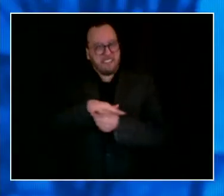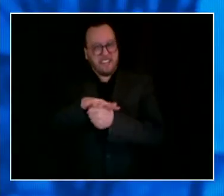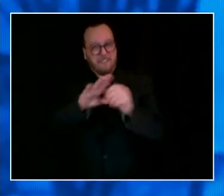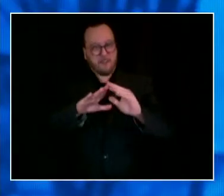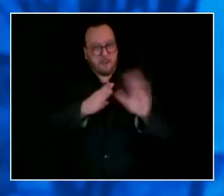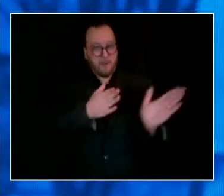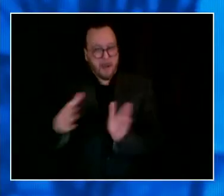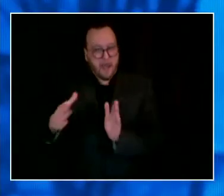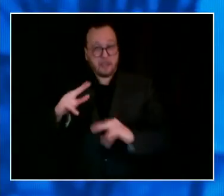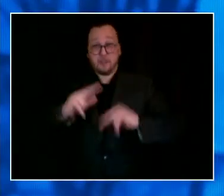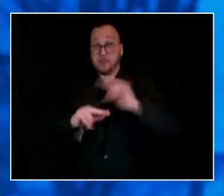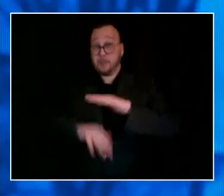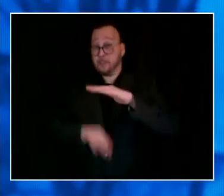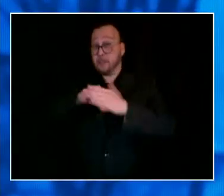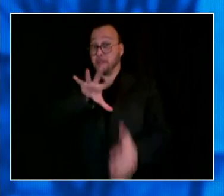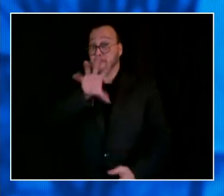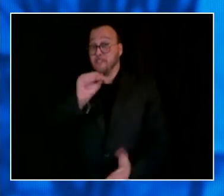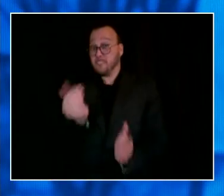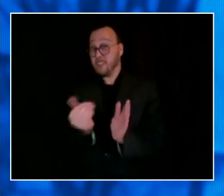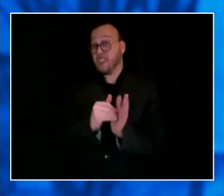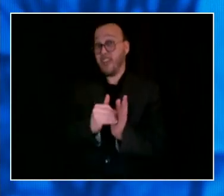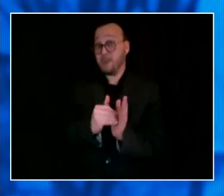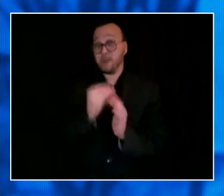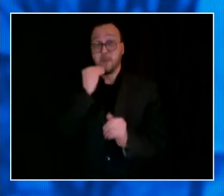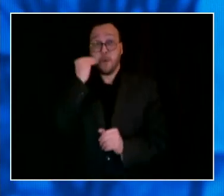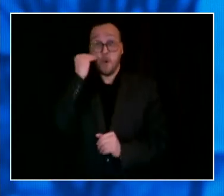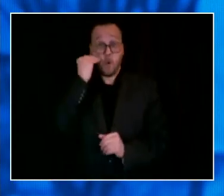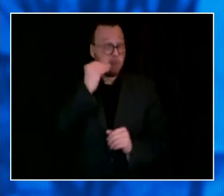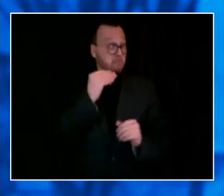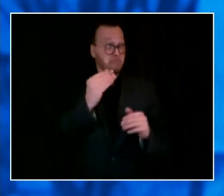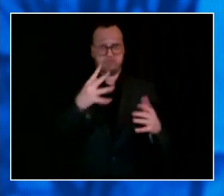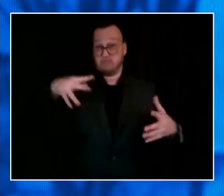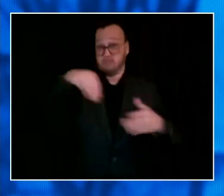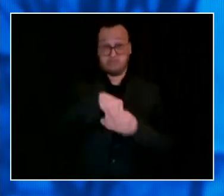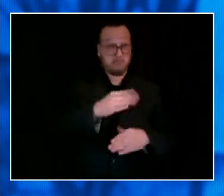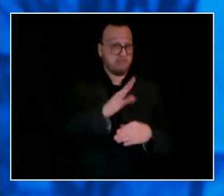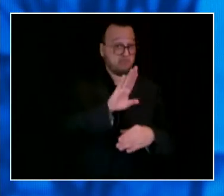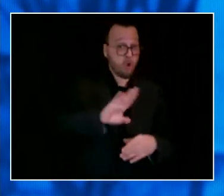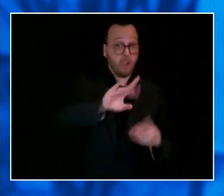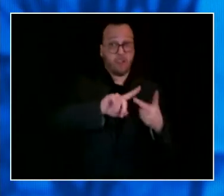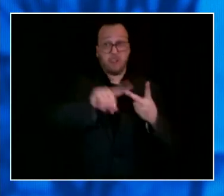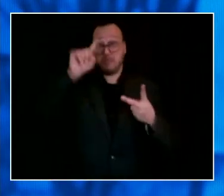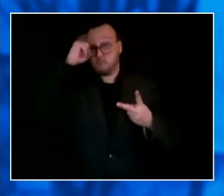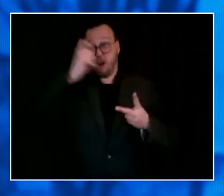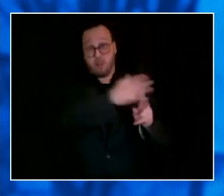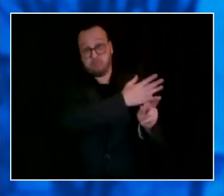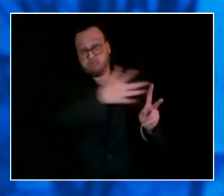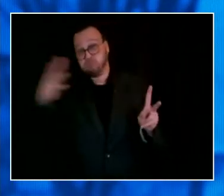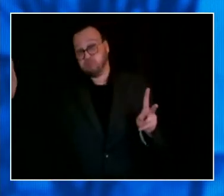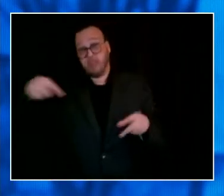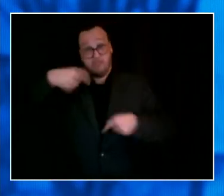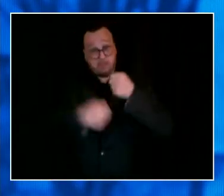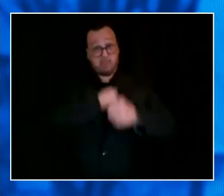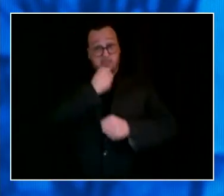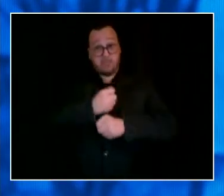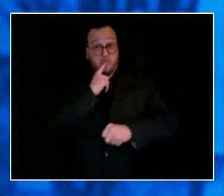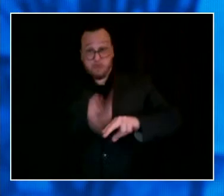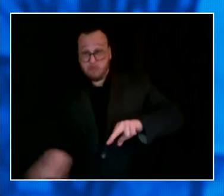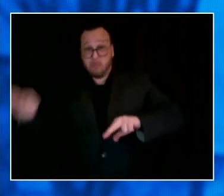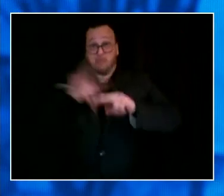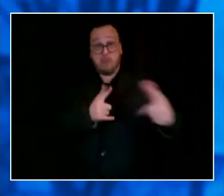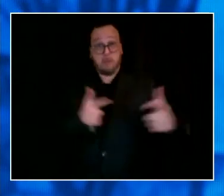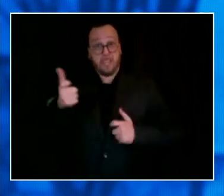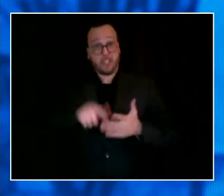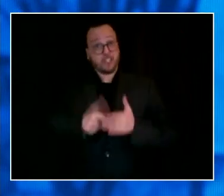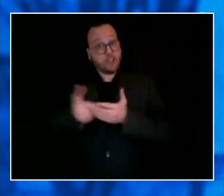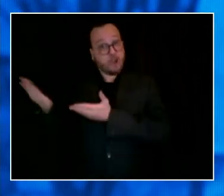to 50,000 homes from Brooklyn to the Bronx. And this year, we'll go even bigger and start bringing a new